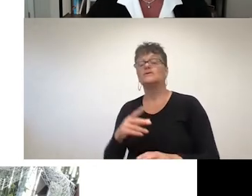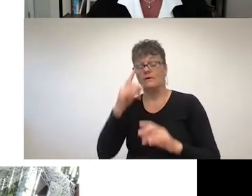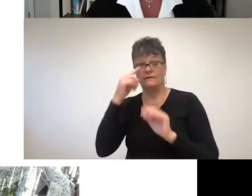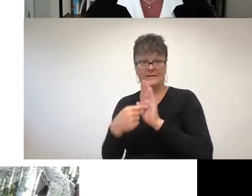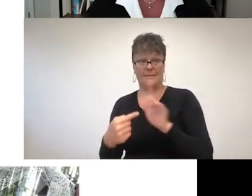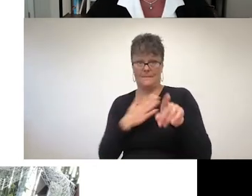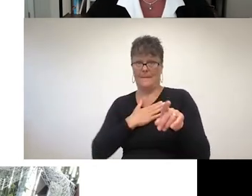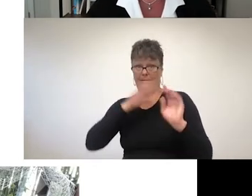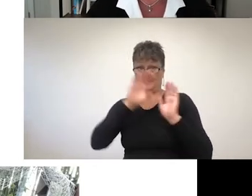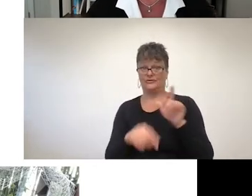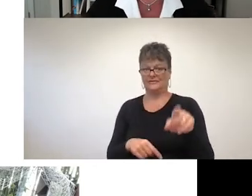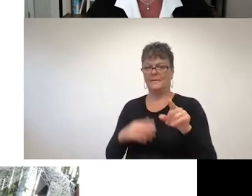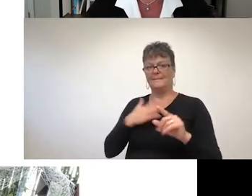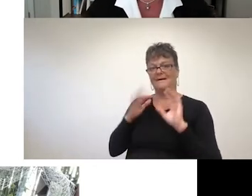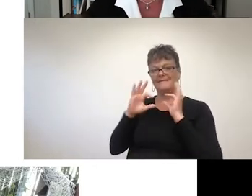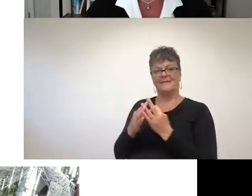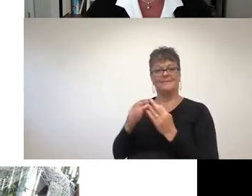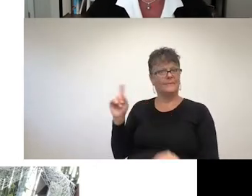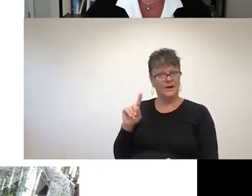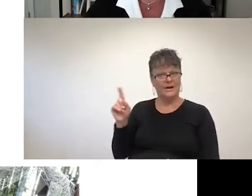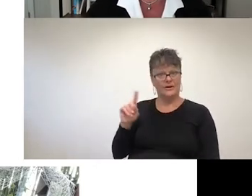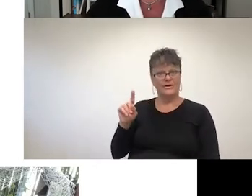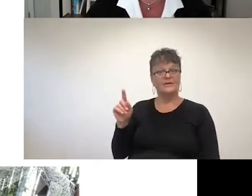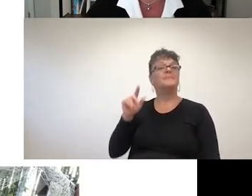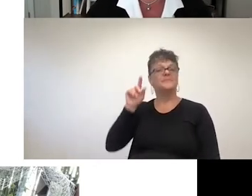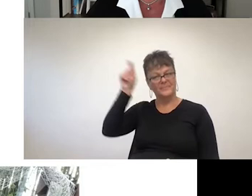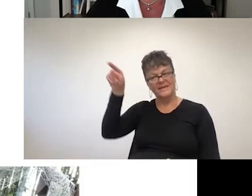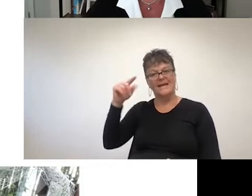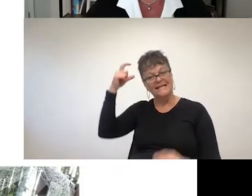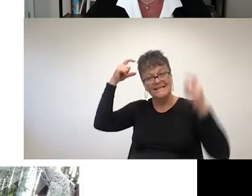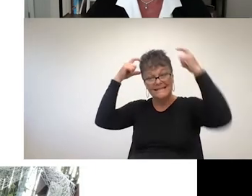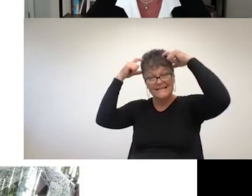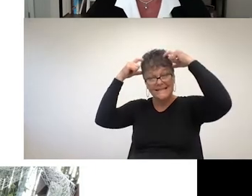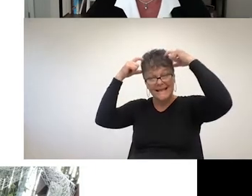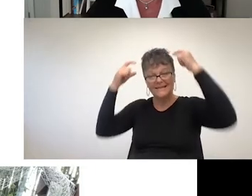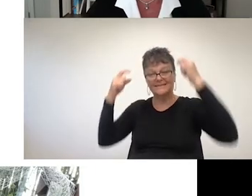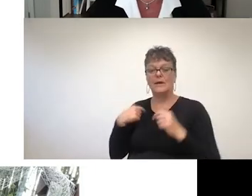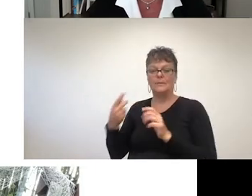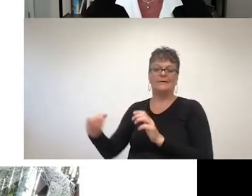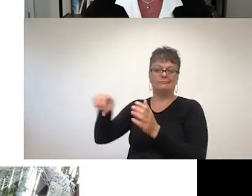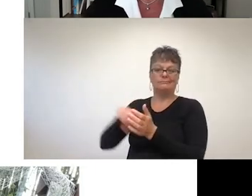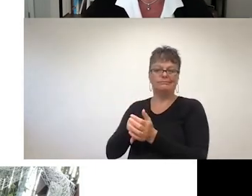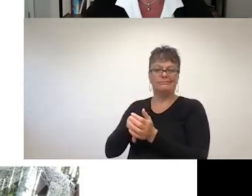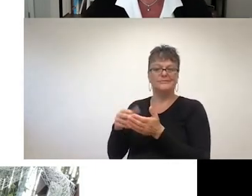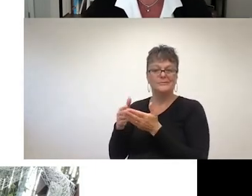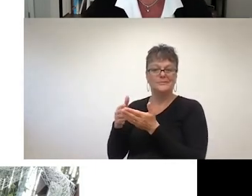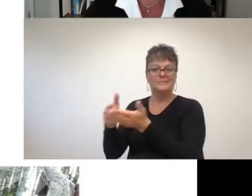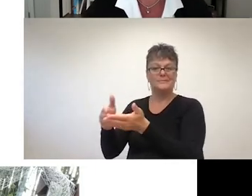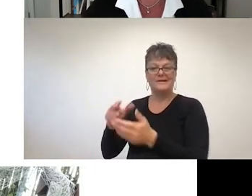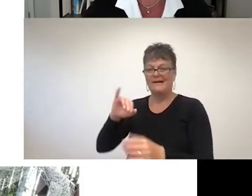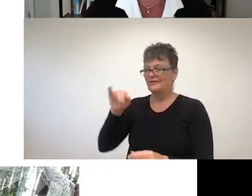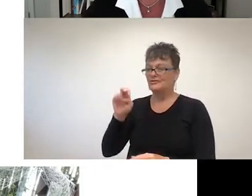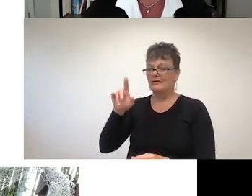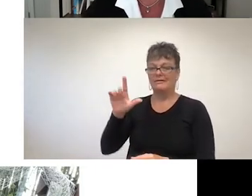to go. Judge us if you will, but that's kind of what we like to do. We're all there on the Jungle Cruise, which is my favorite ride. I was